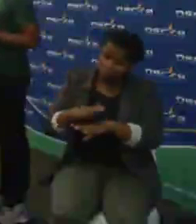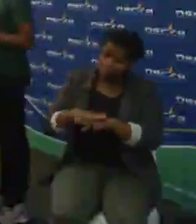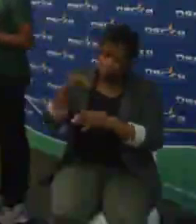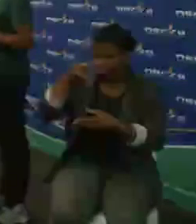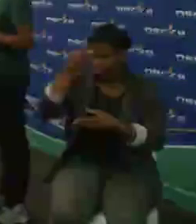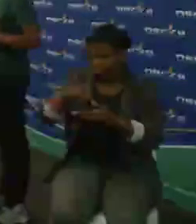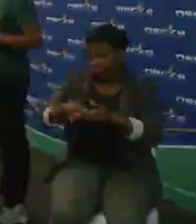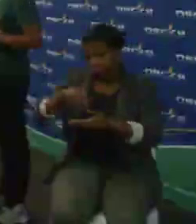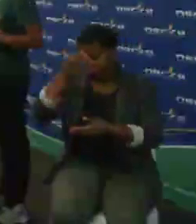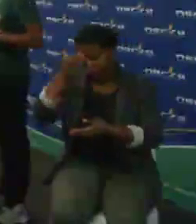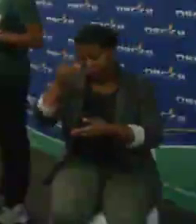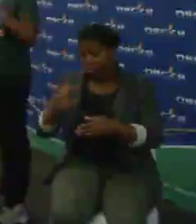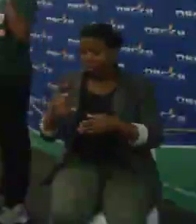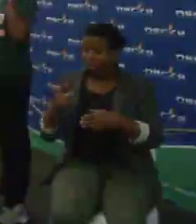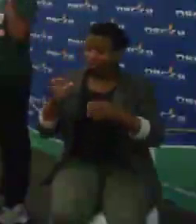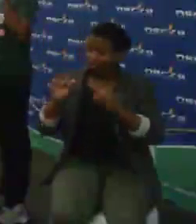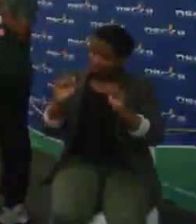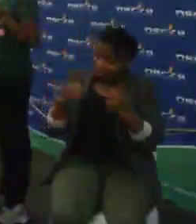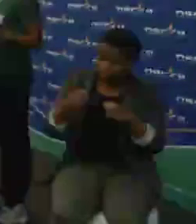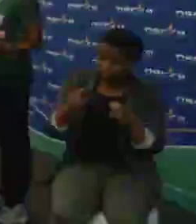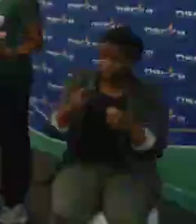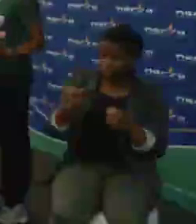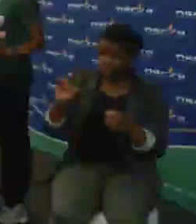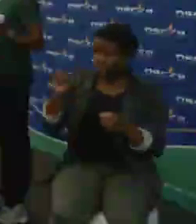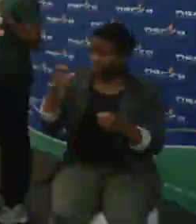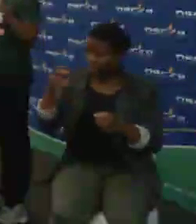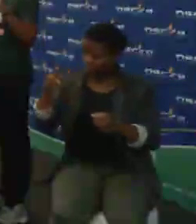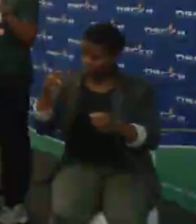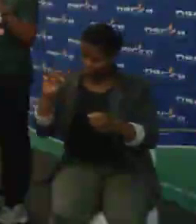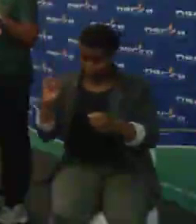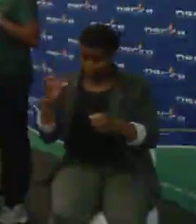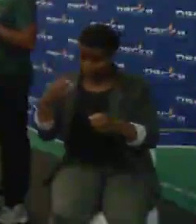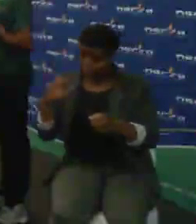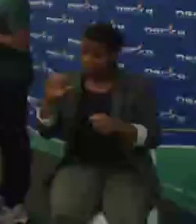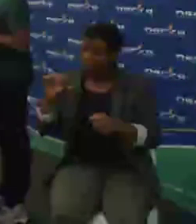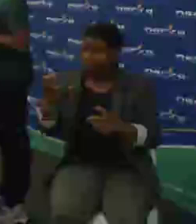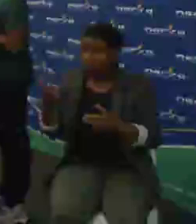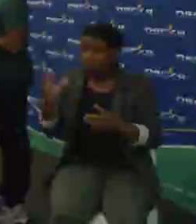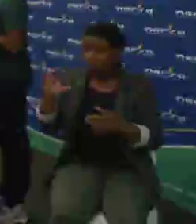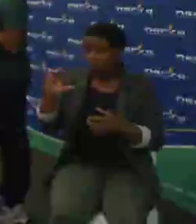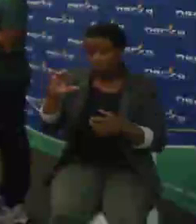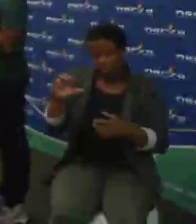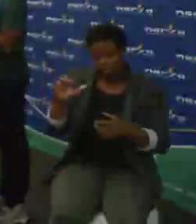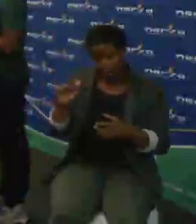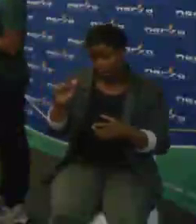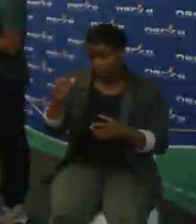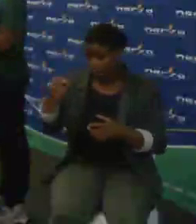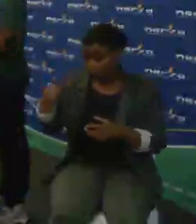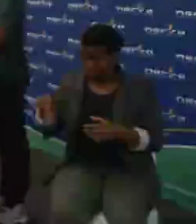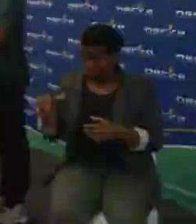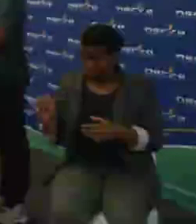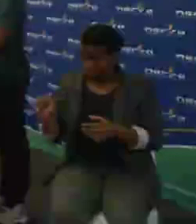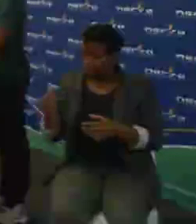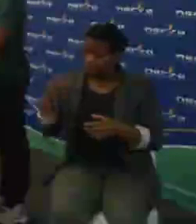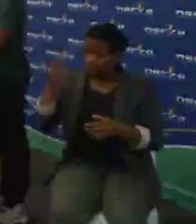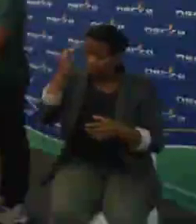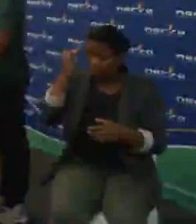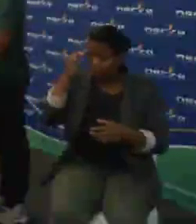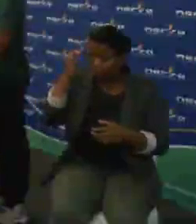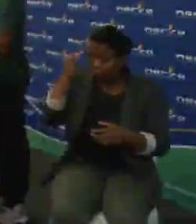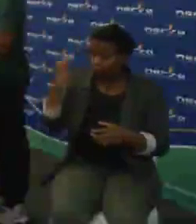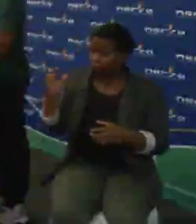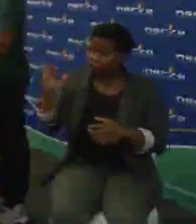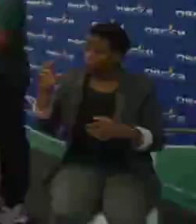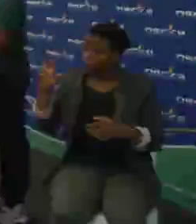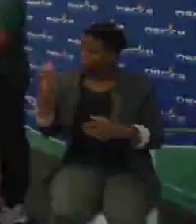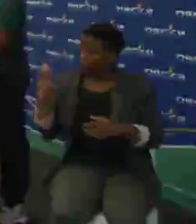disaggregation between the ICS and the NPA. I know this is not new because in 2016, Nersa, you